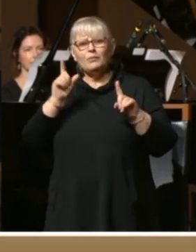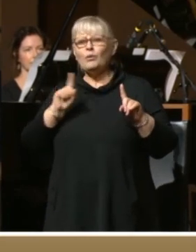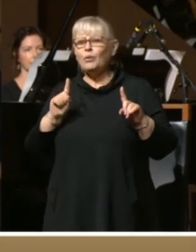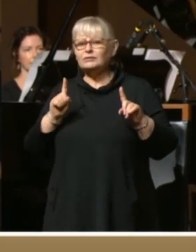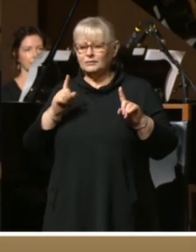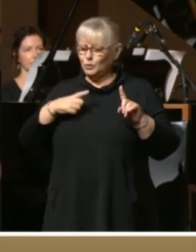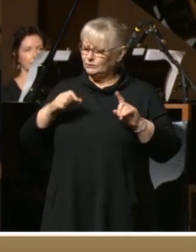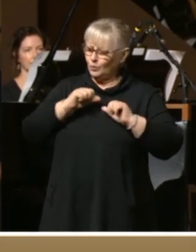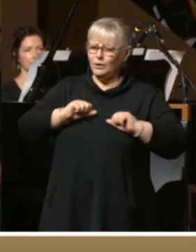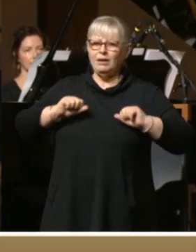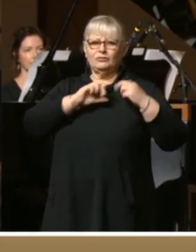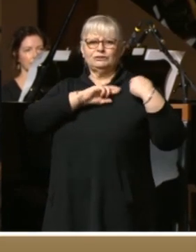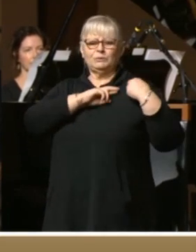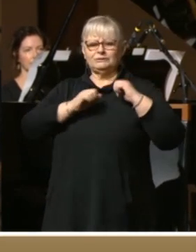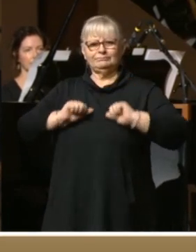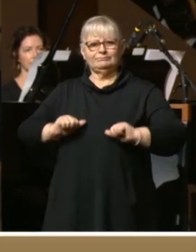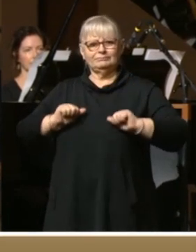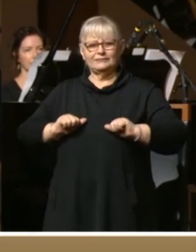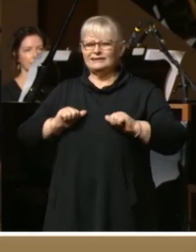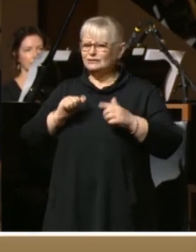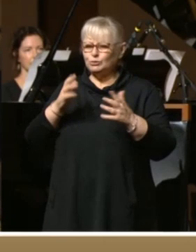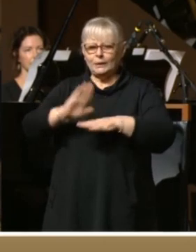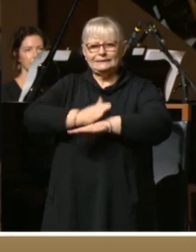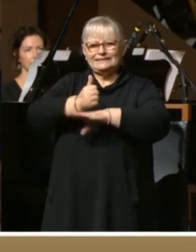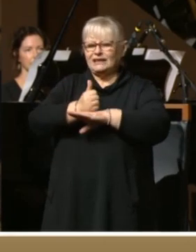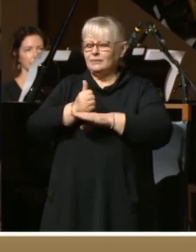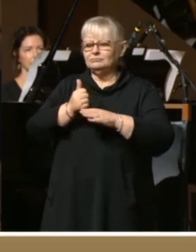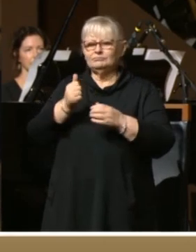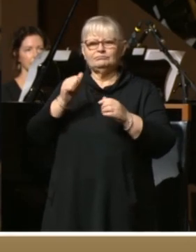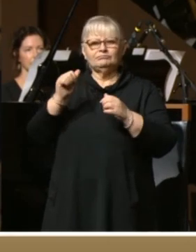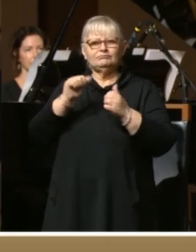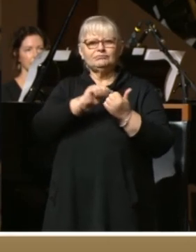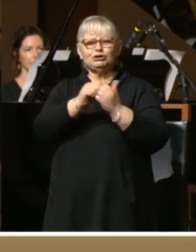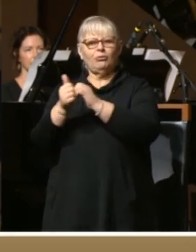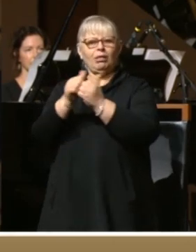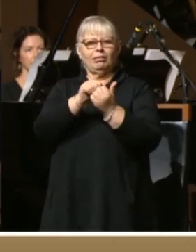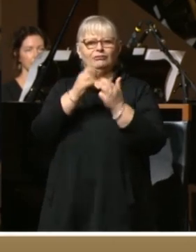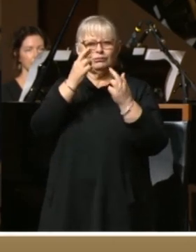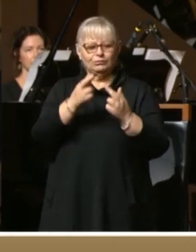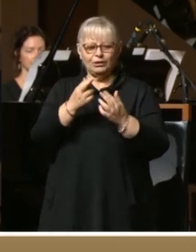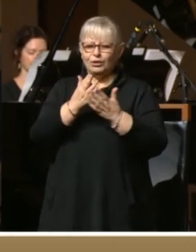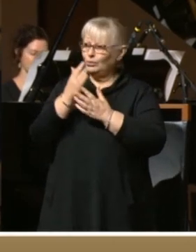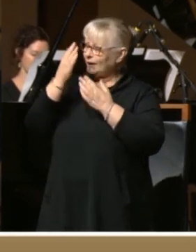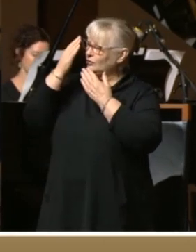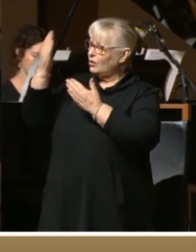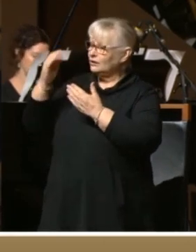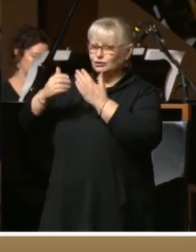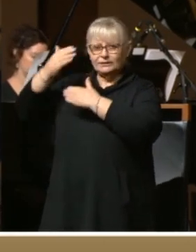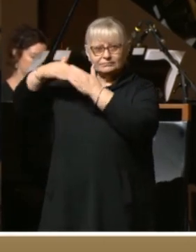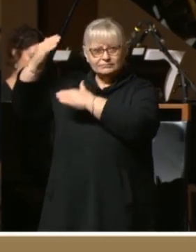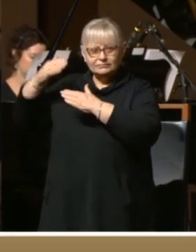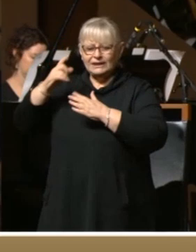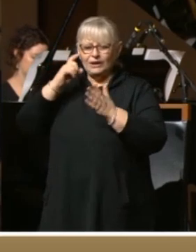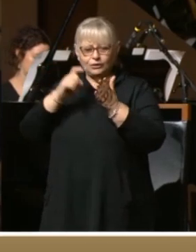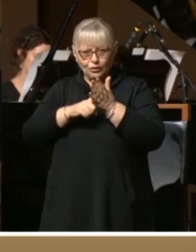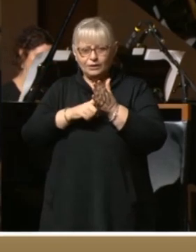local custodians, is to establish an atmosphere of mutual respect through the acknowledgement of our ancestors and the recognition of our